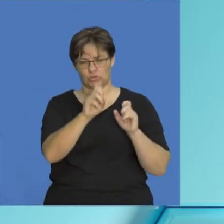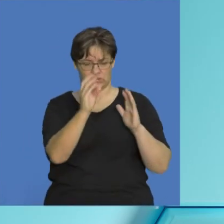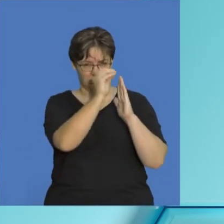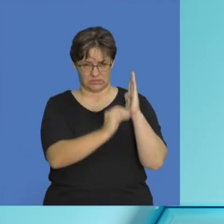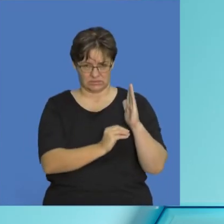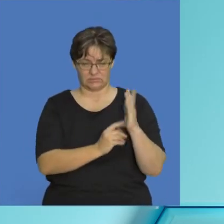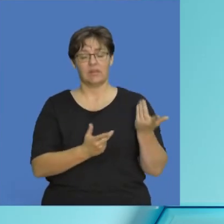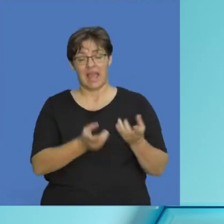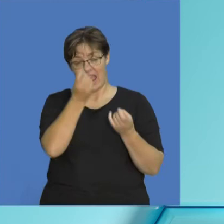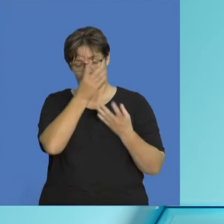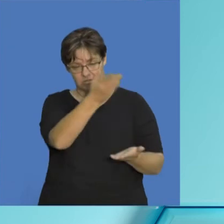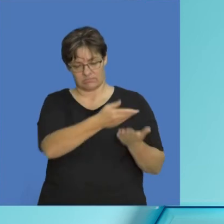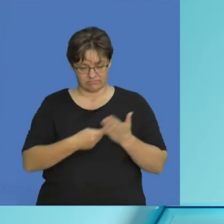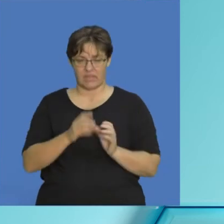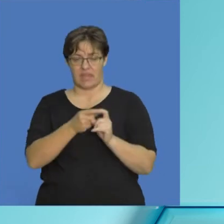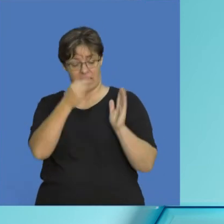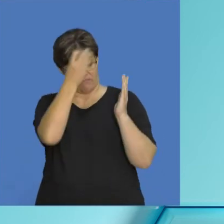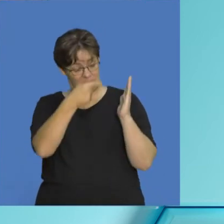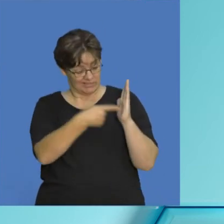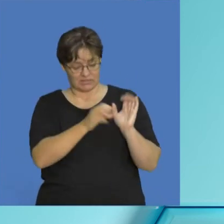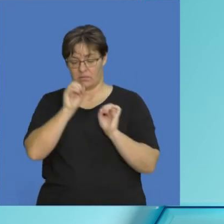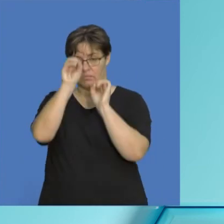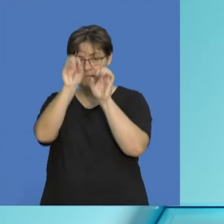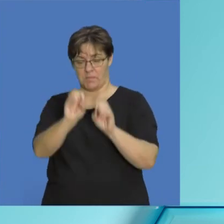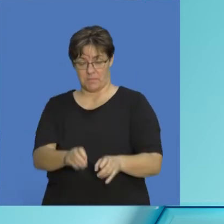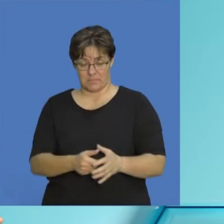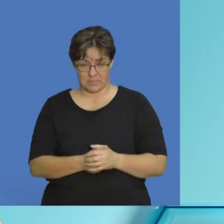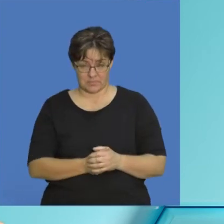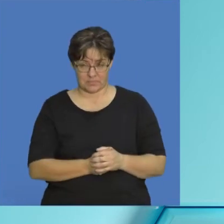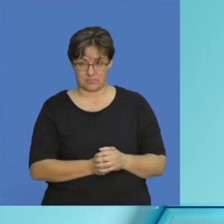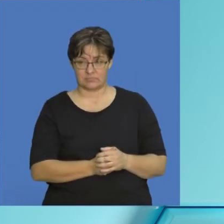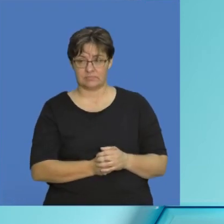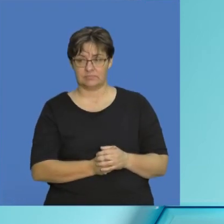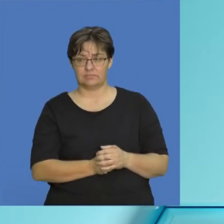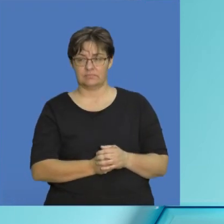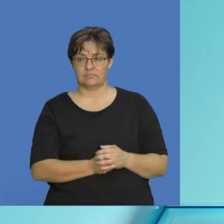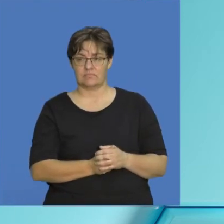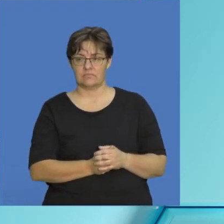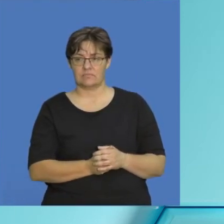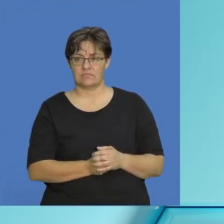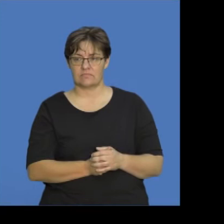is your weight, what is your shoe size, and you record the data, then you plot that. Okay, that's from a survey.